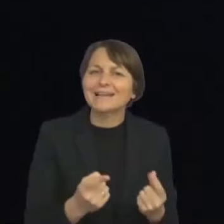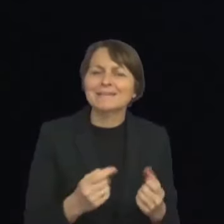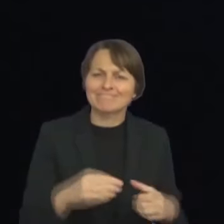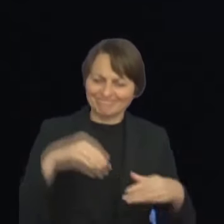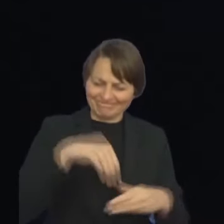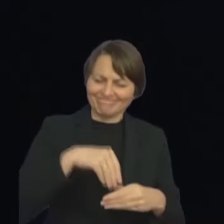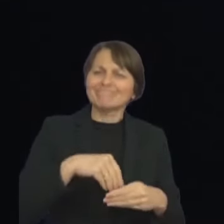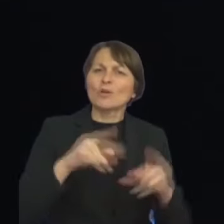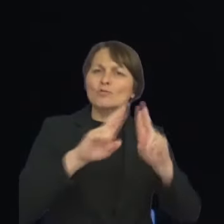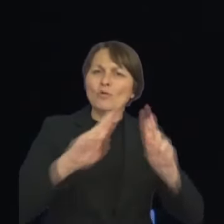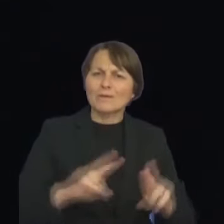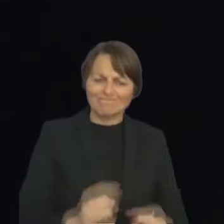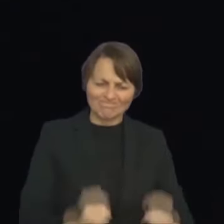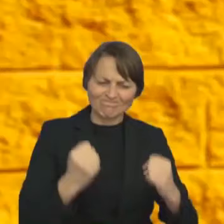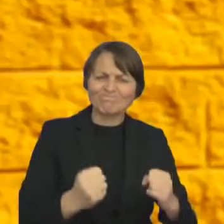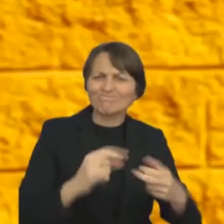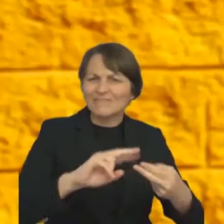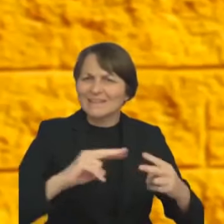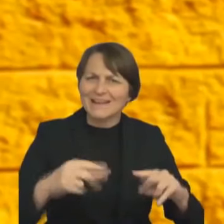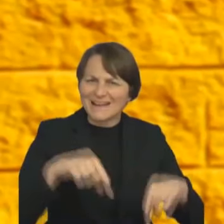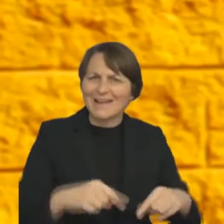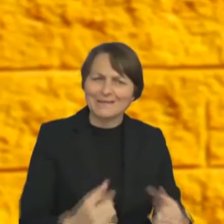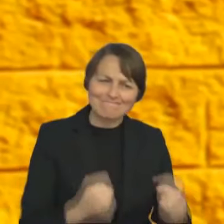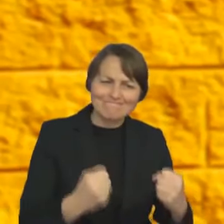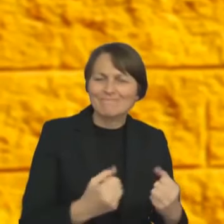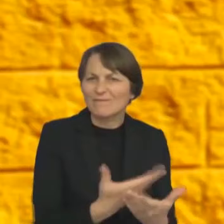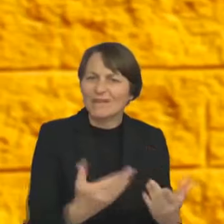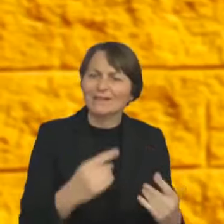corporate purpose of Renault that Jean-Dominique will talk to you about in a little while.